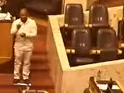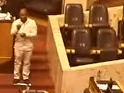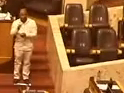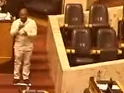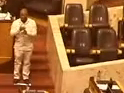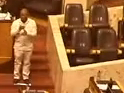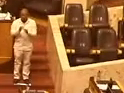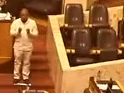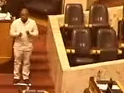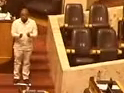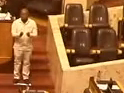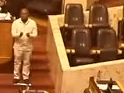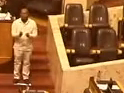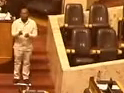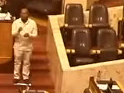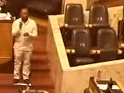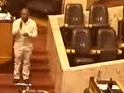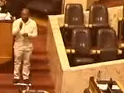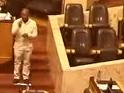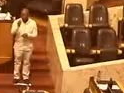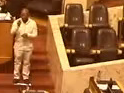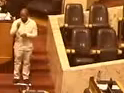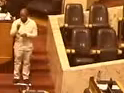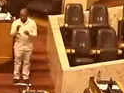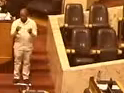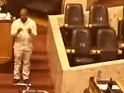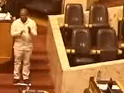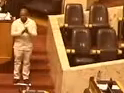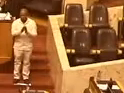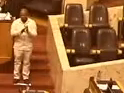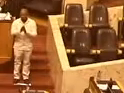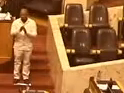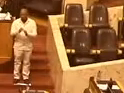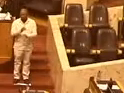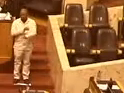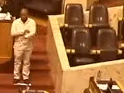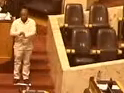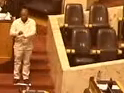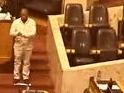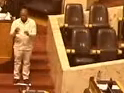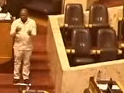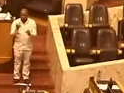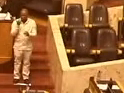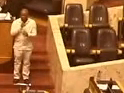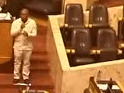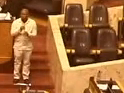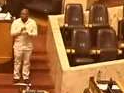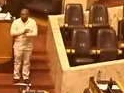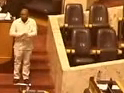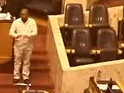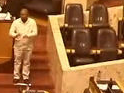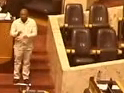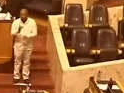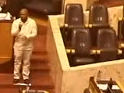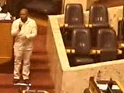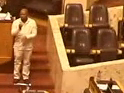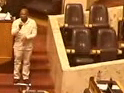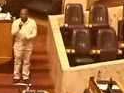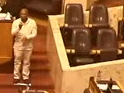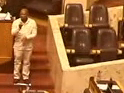The 10-kilometer upgrading from gravel to surface standard of road D209, D997, D220,